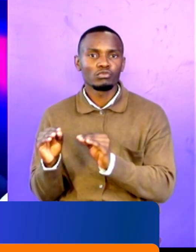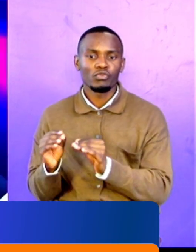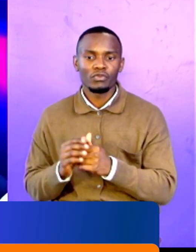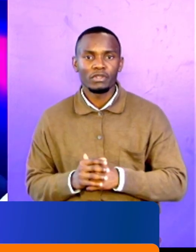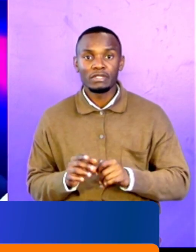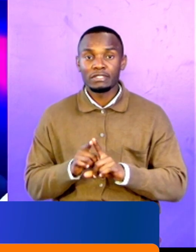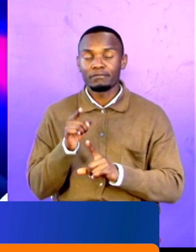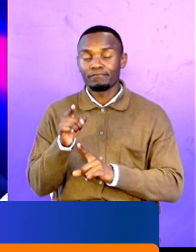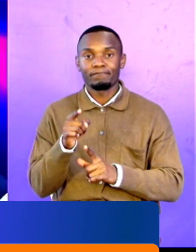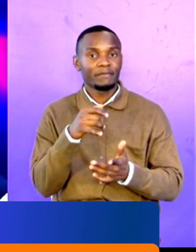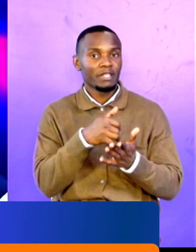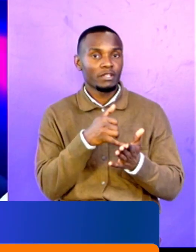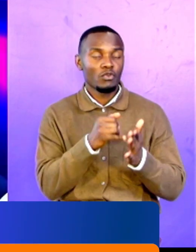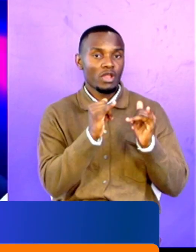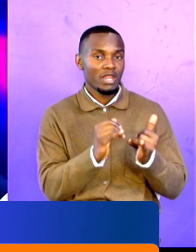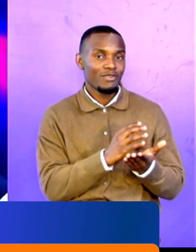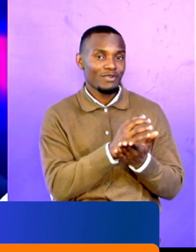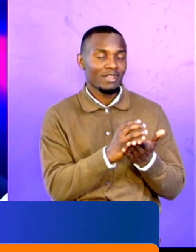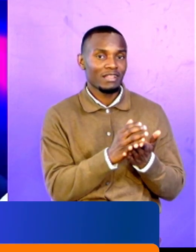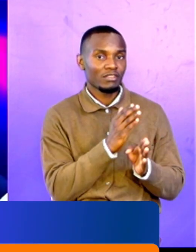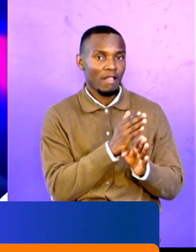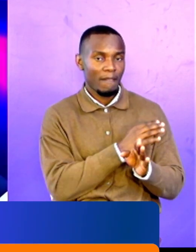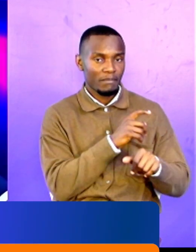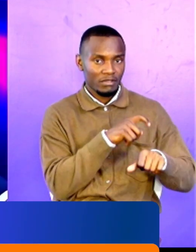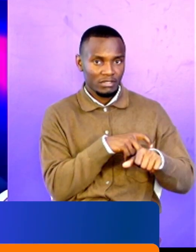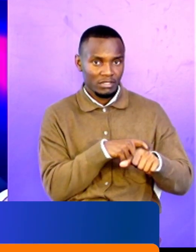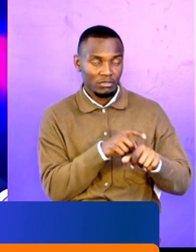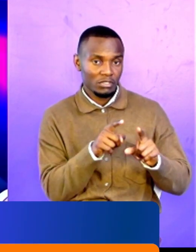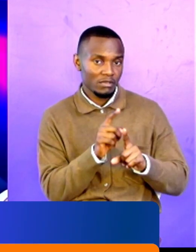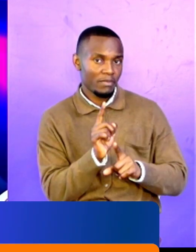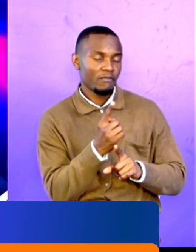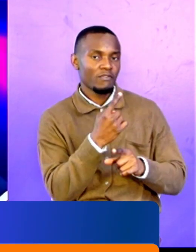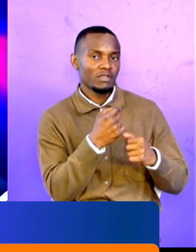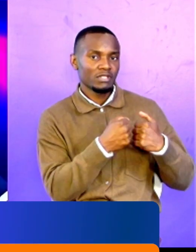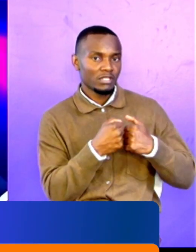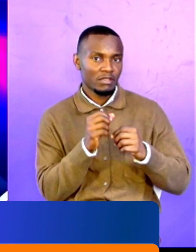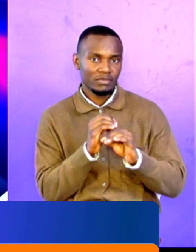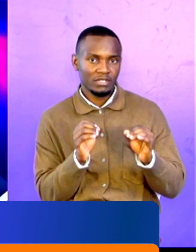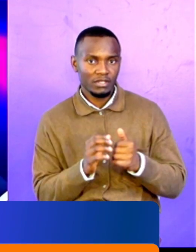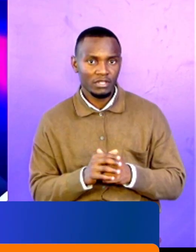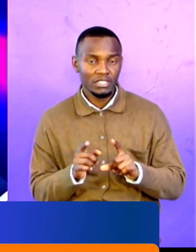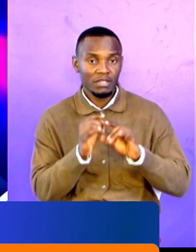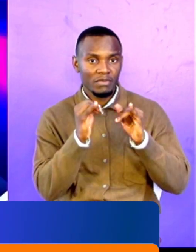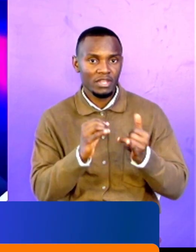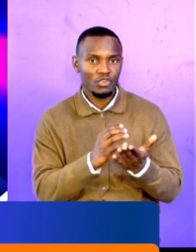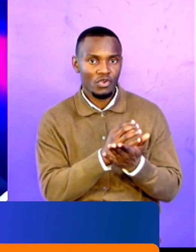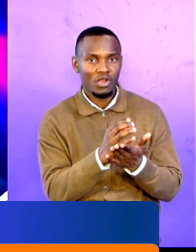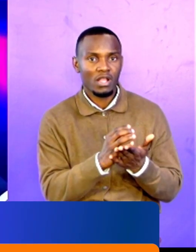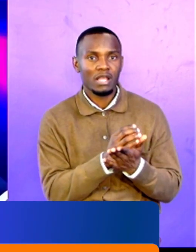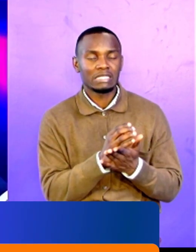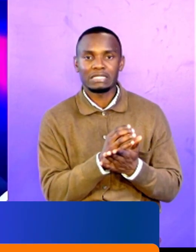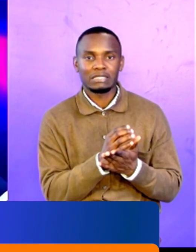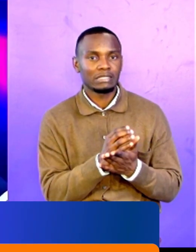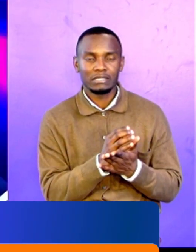in Newcastle's preseason or their opening 3 Premier League fixtures. Newcastle fans turned on former favourite Isak in